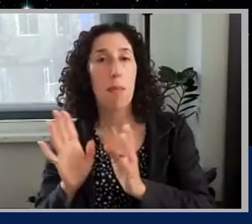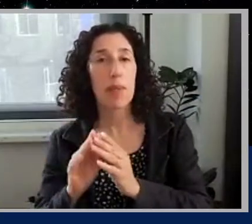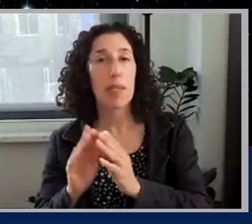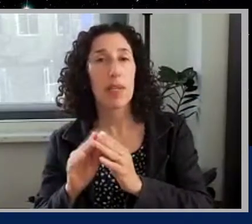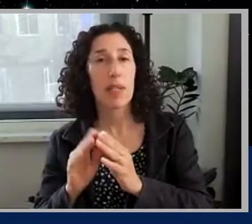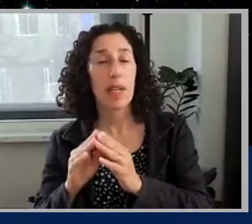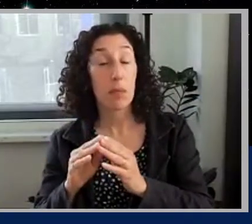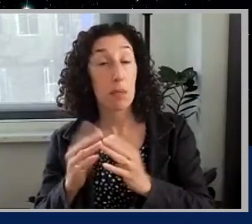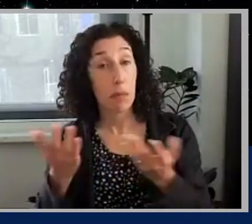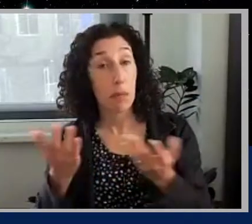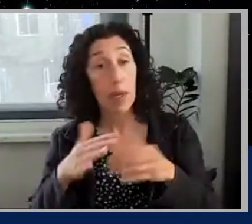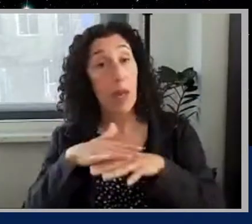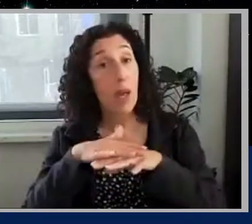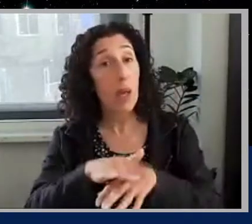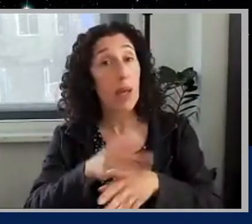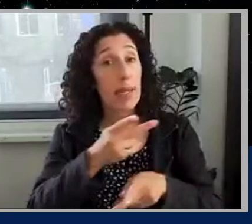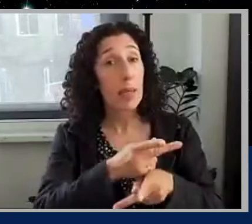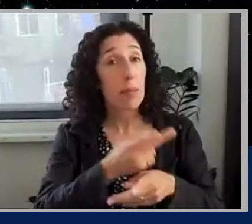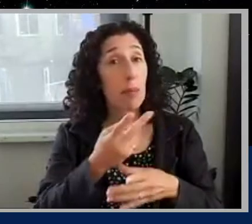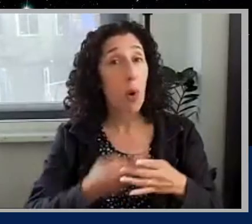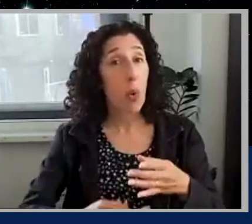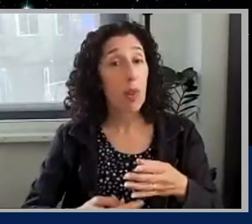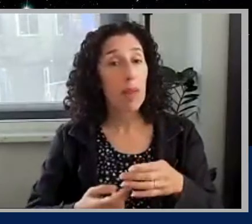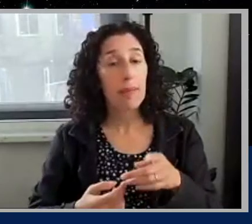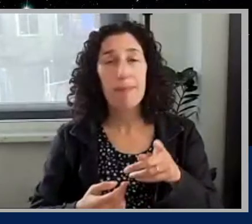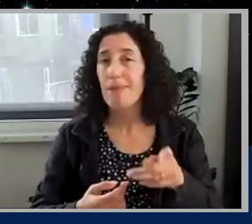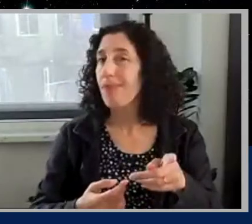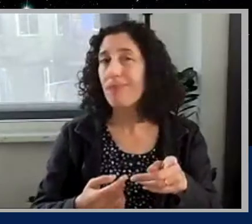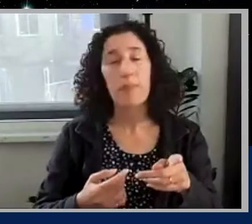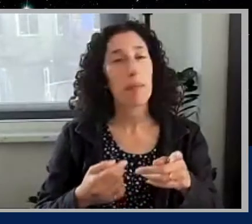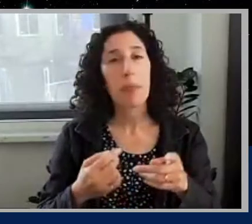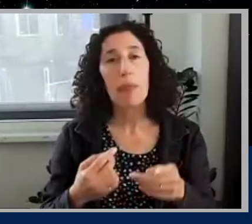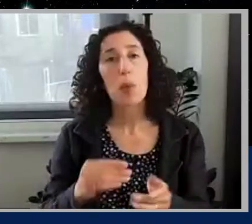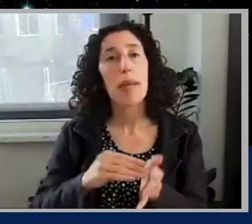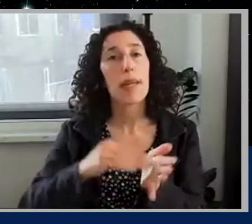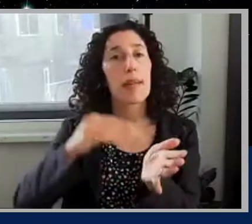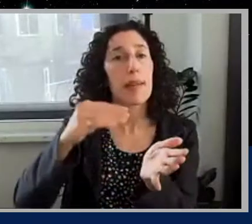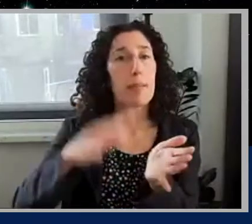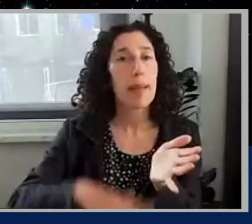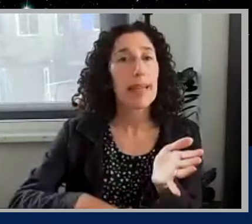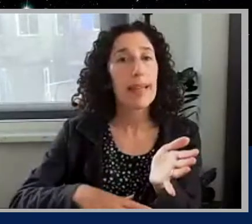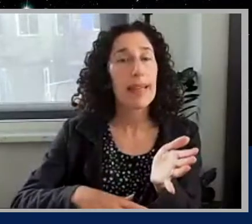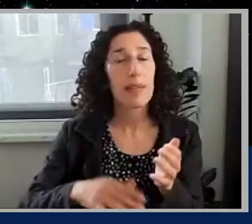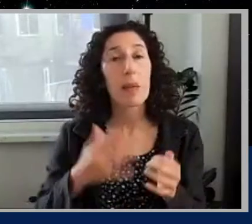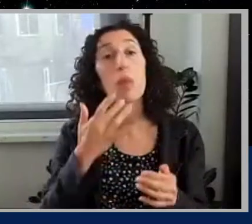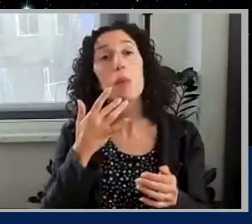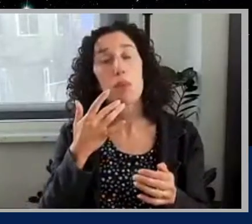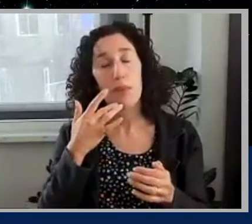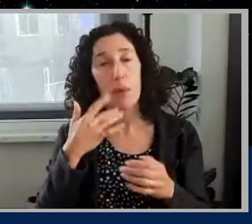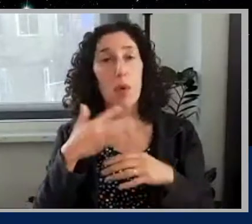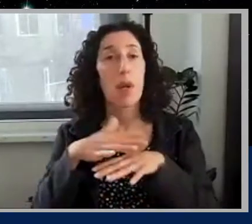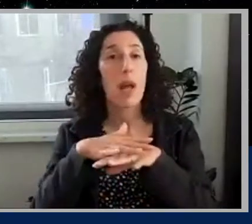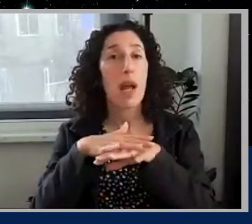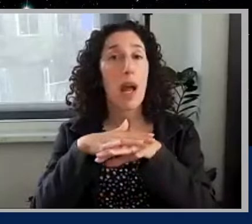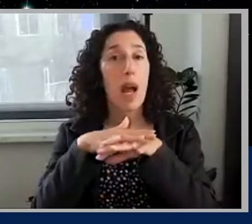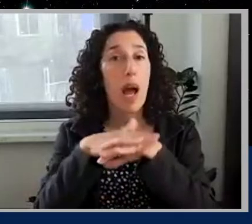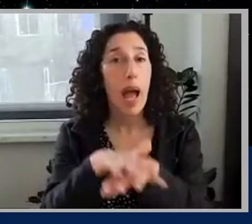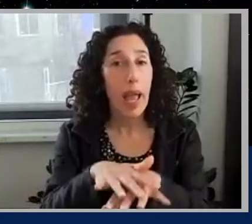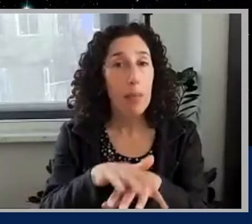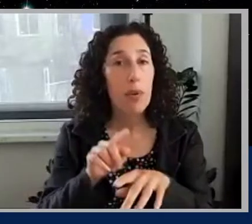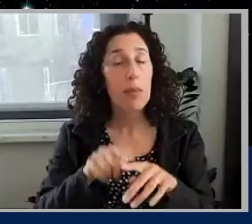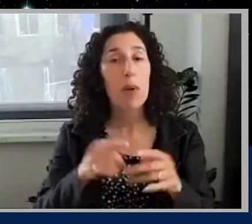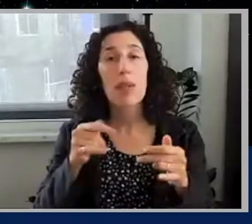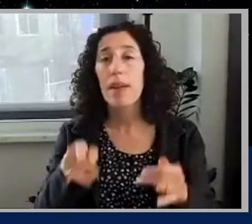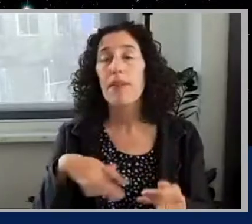and I'm extremely disappointed. Yeah. But the next January meeting will not have any online component